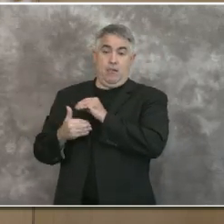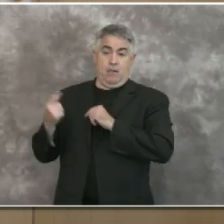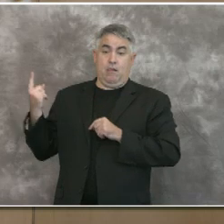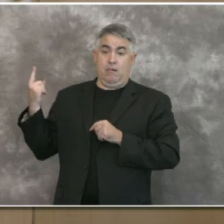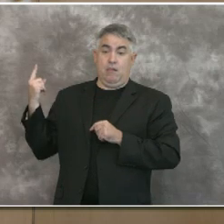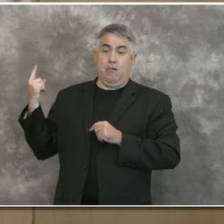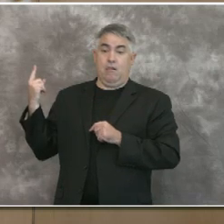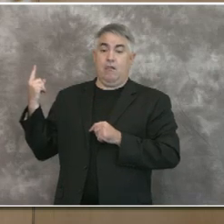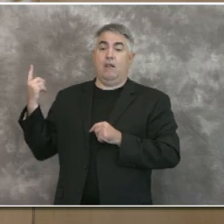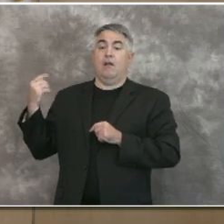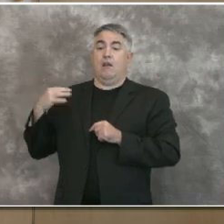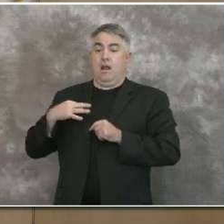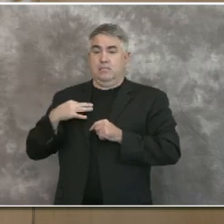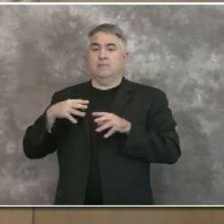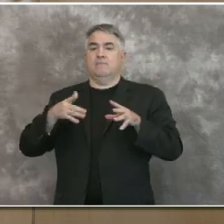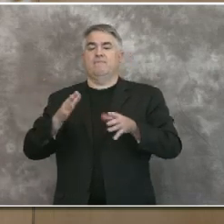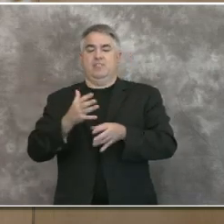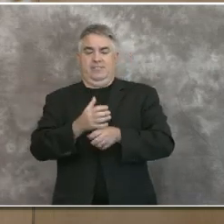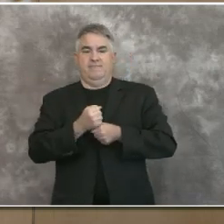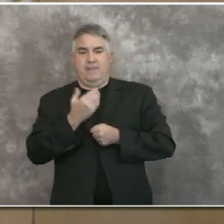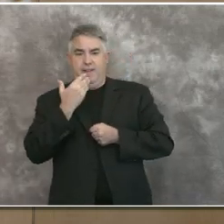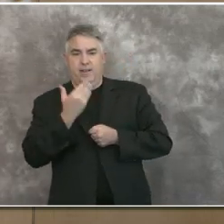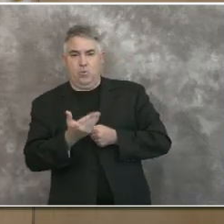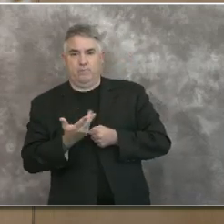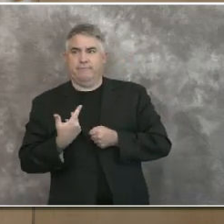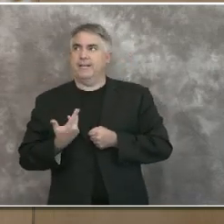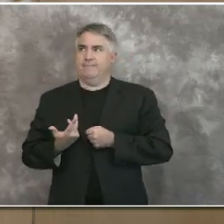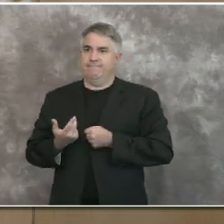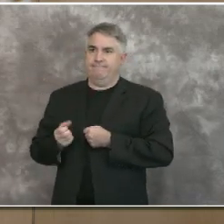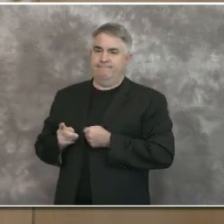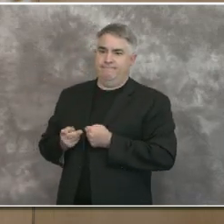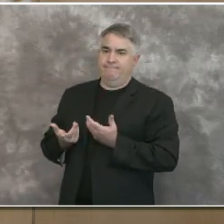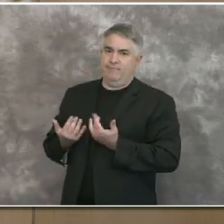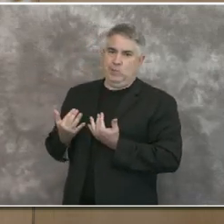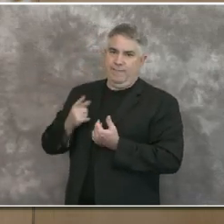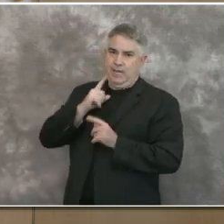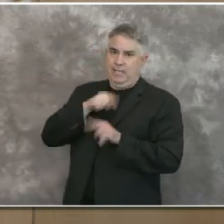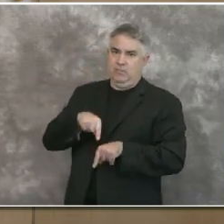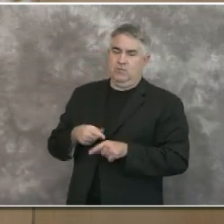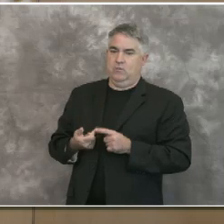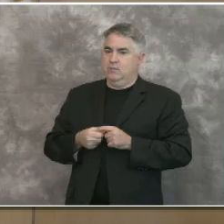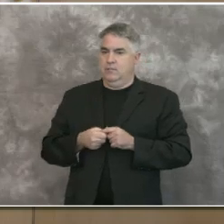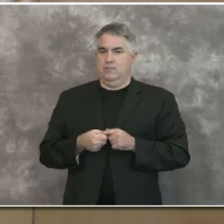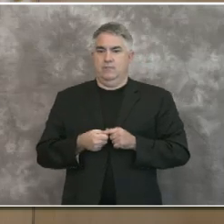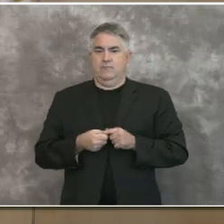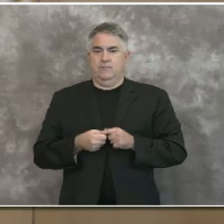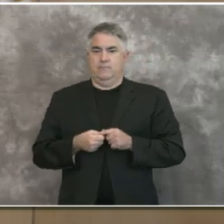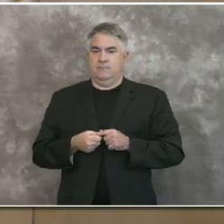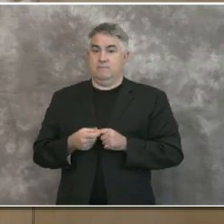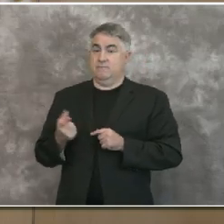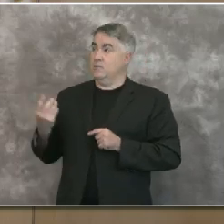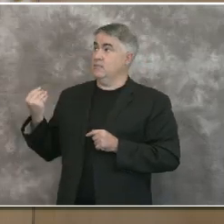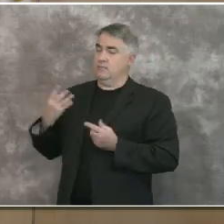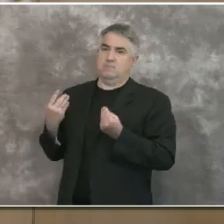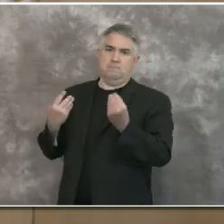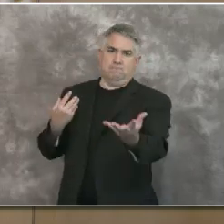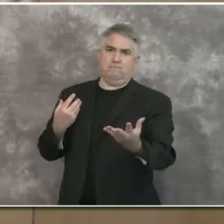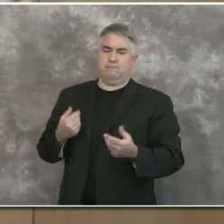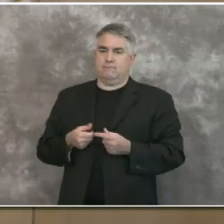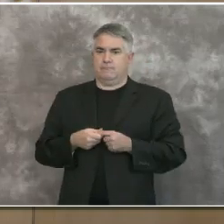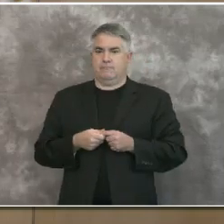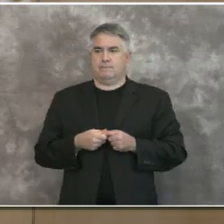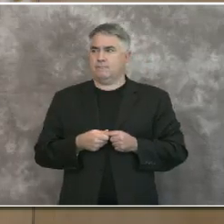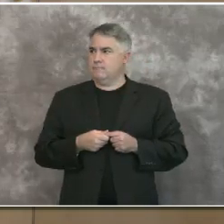that the application had been received, and we are awaiting input about that application. Thank you.